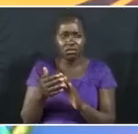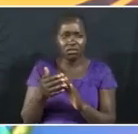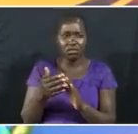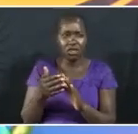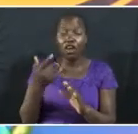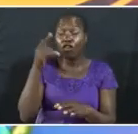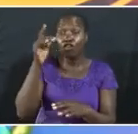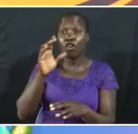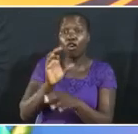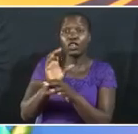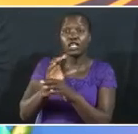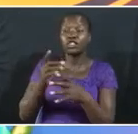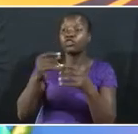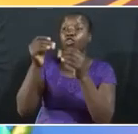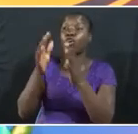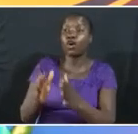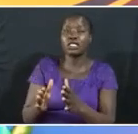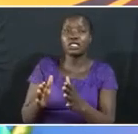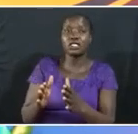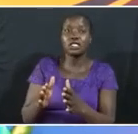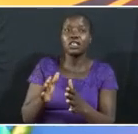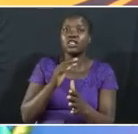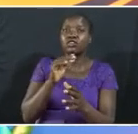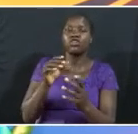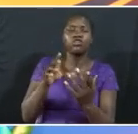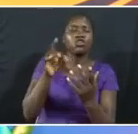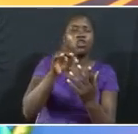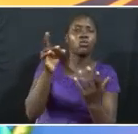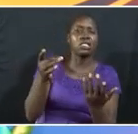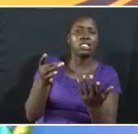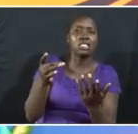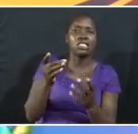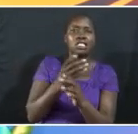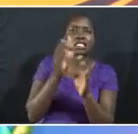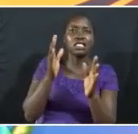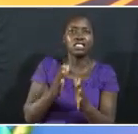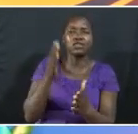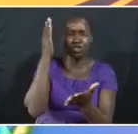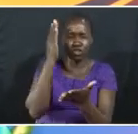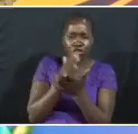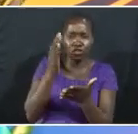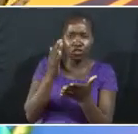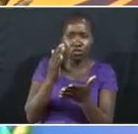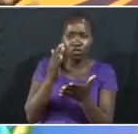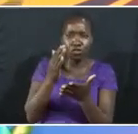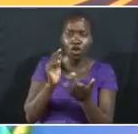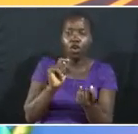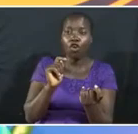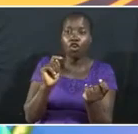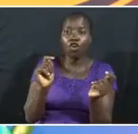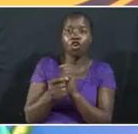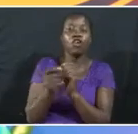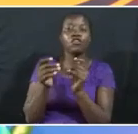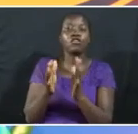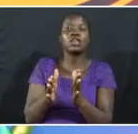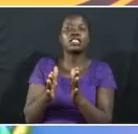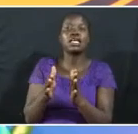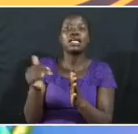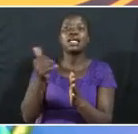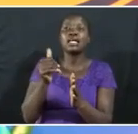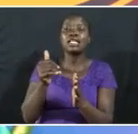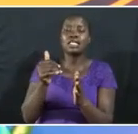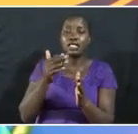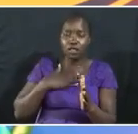for churchgoers. It is not for nominal Christians. Marriage is for true converts. Anybody who's not a true